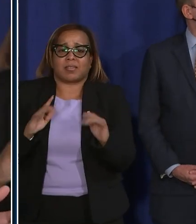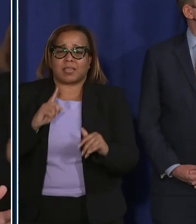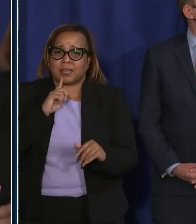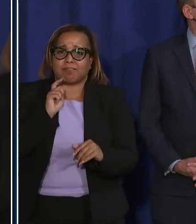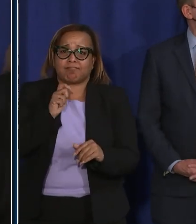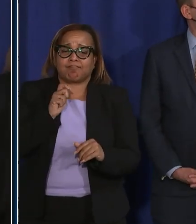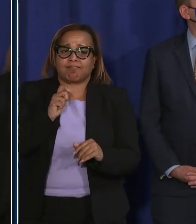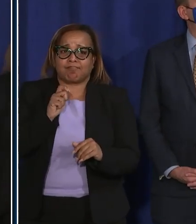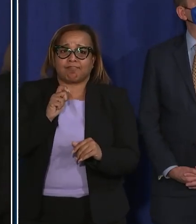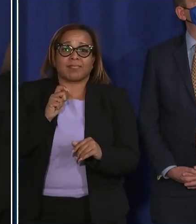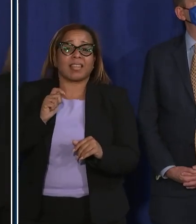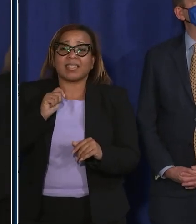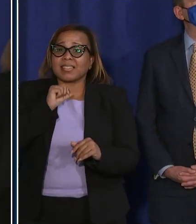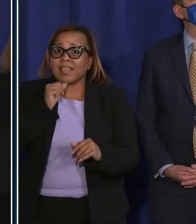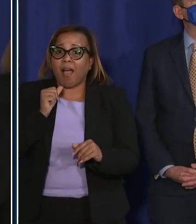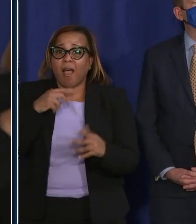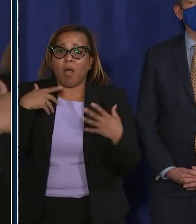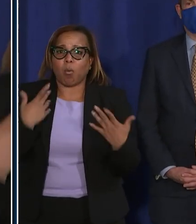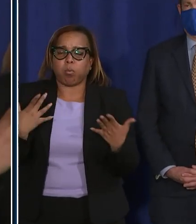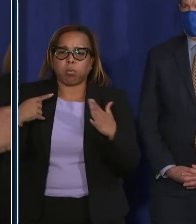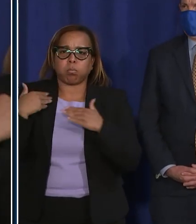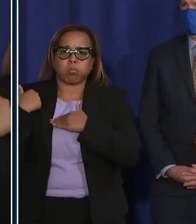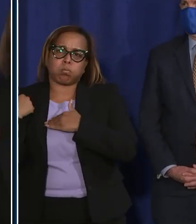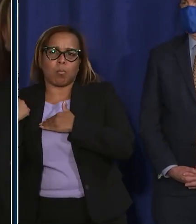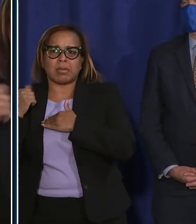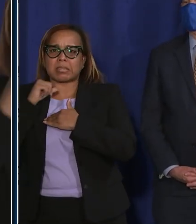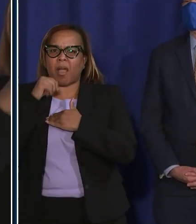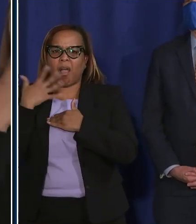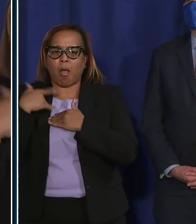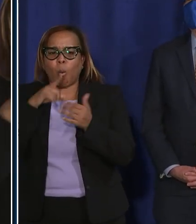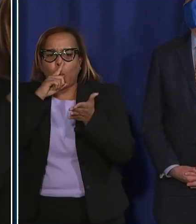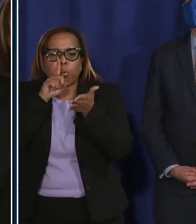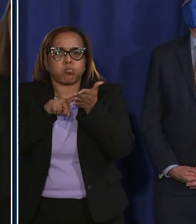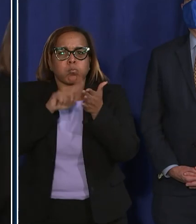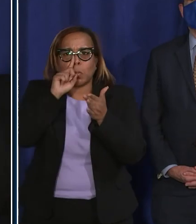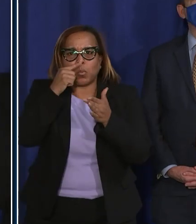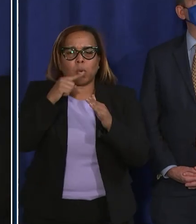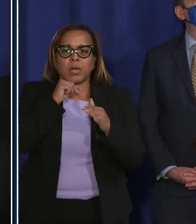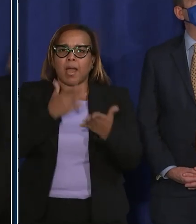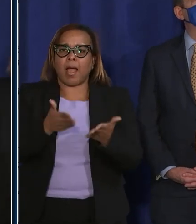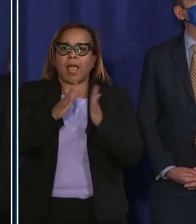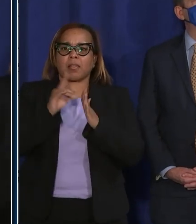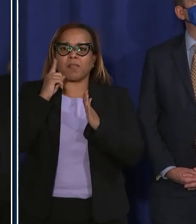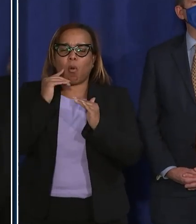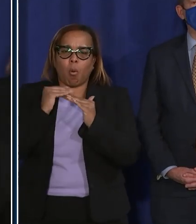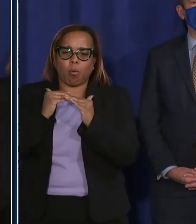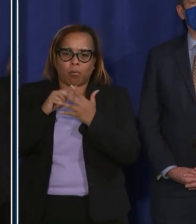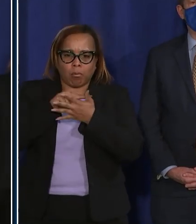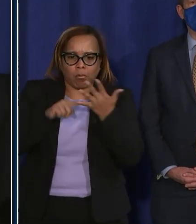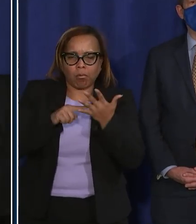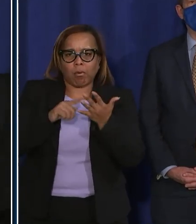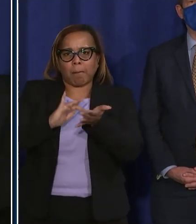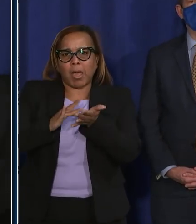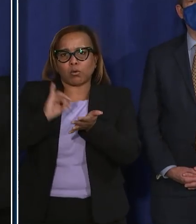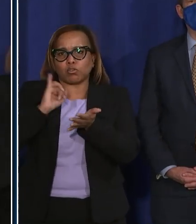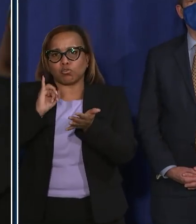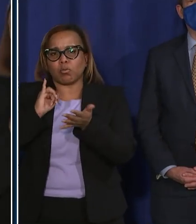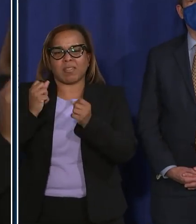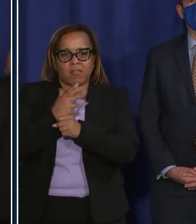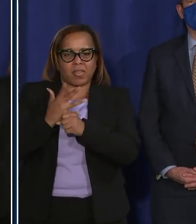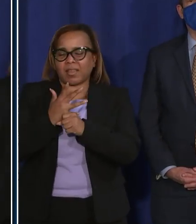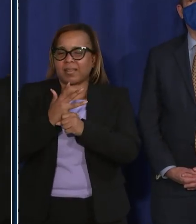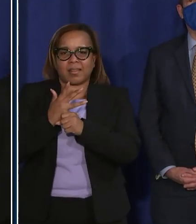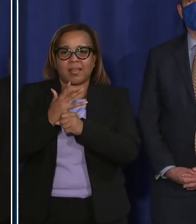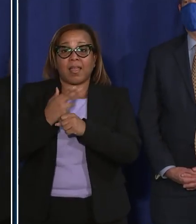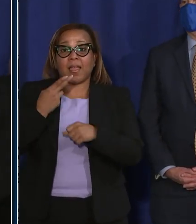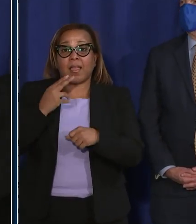So it's not burdensome. It's not intrusive. We're not asking for excessive amounts of medical insurance. Everything